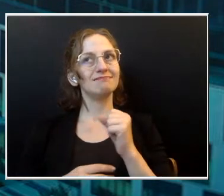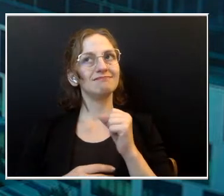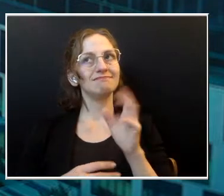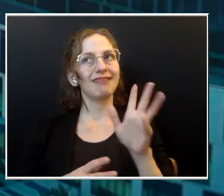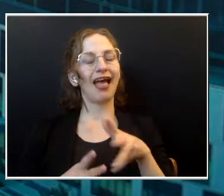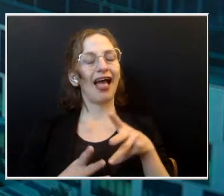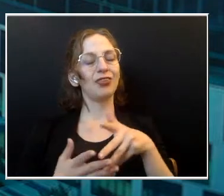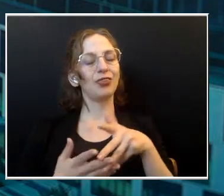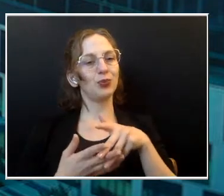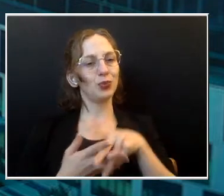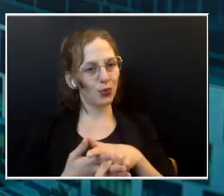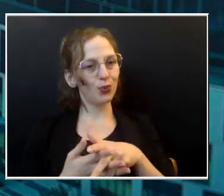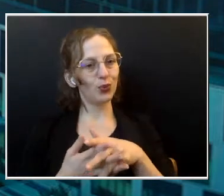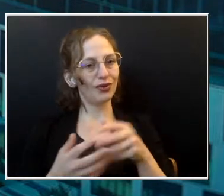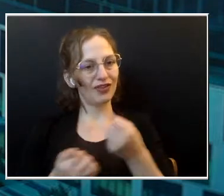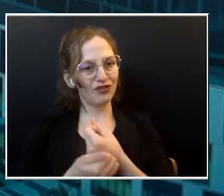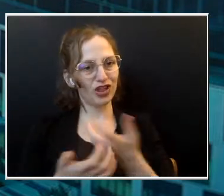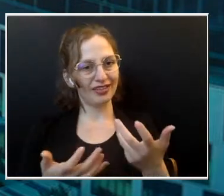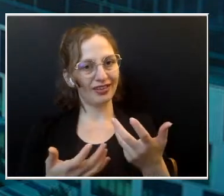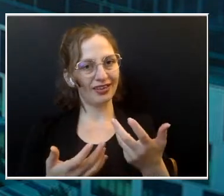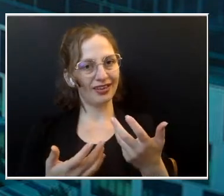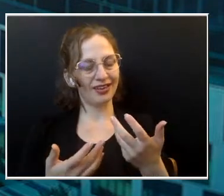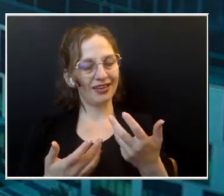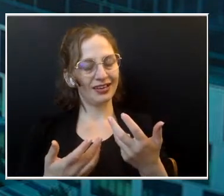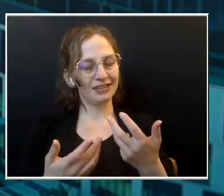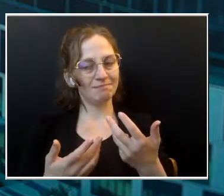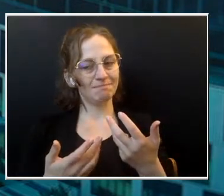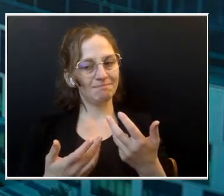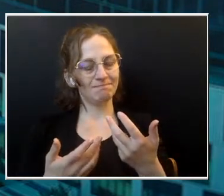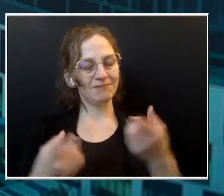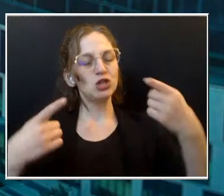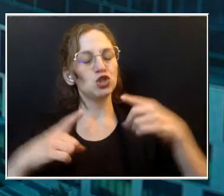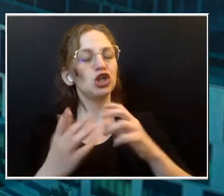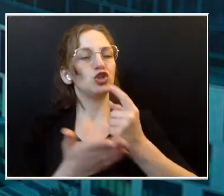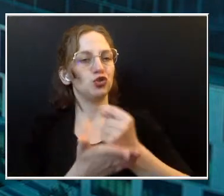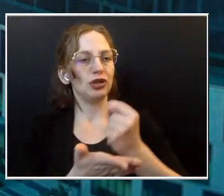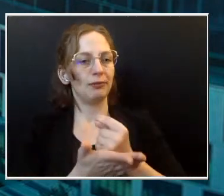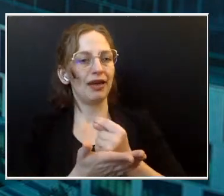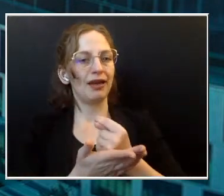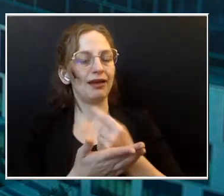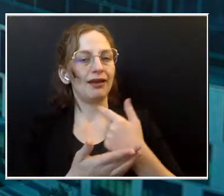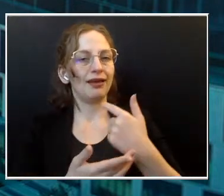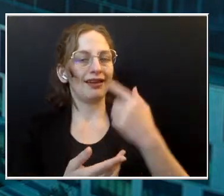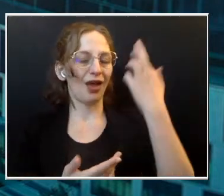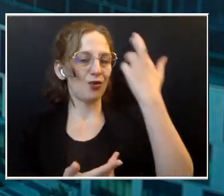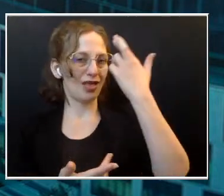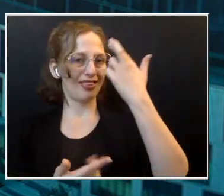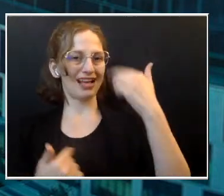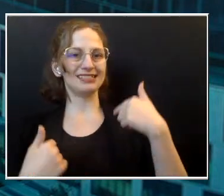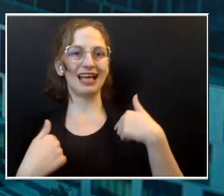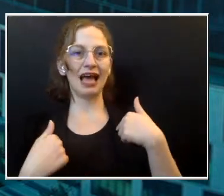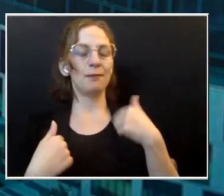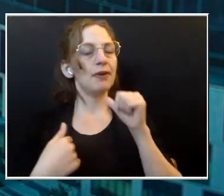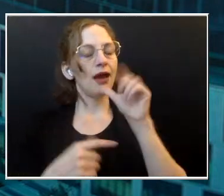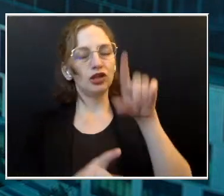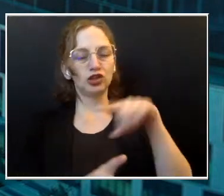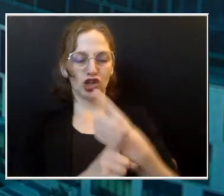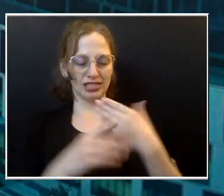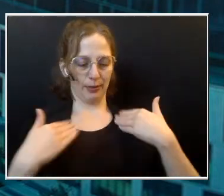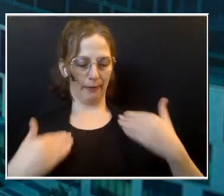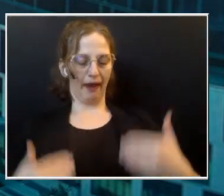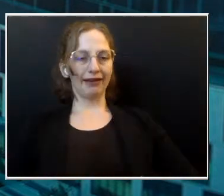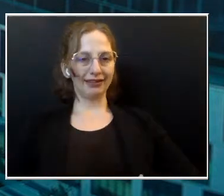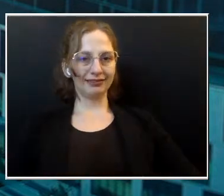you're more than your body. You know, really, we're a soul that inhabits a body rather than a body that has a soul. And